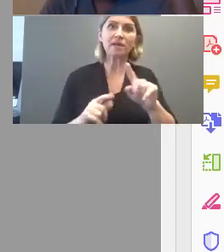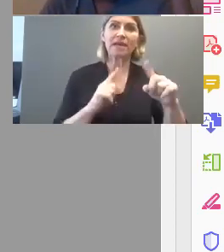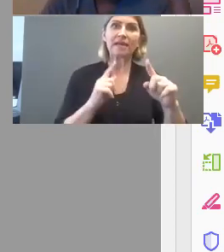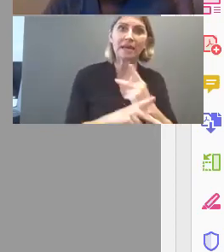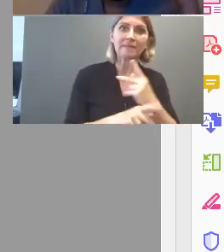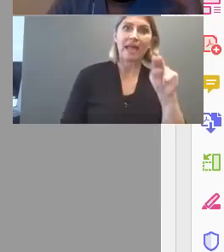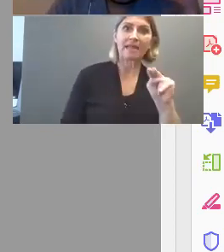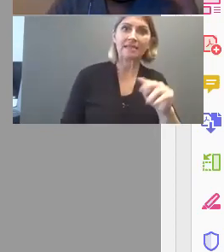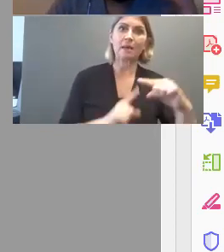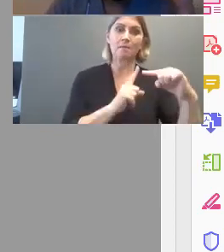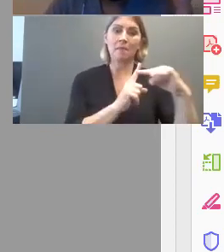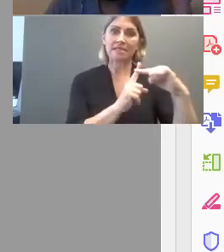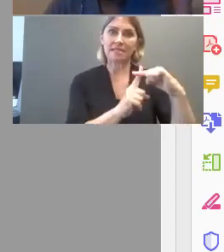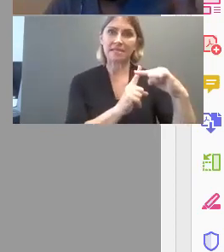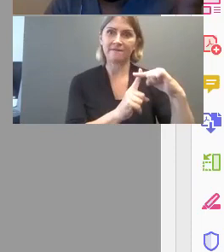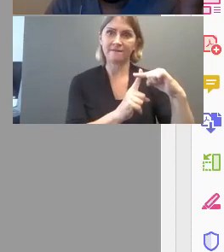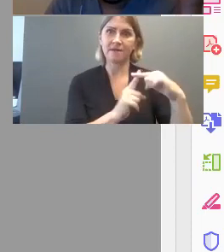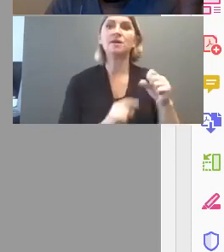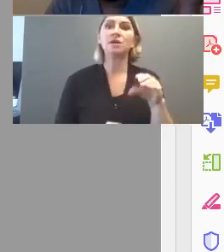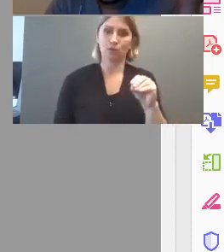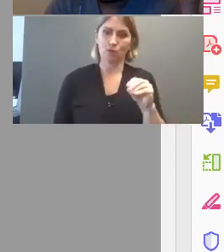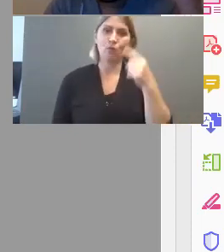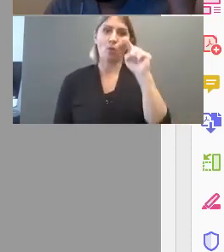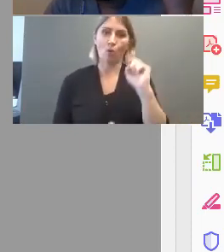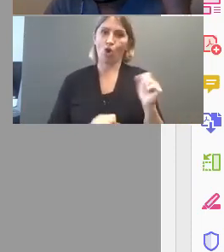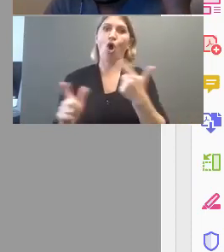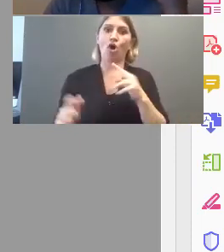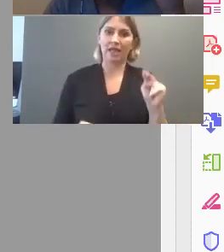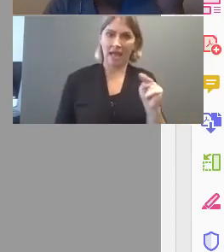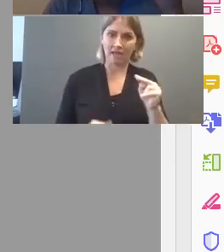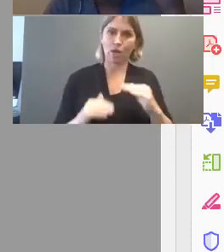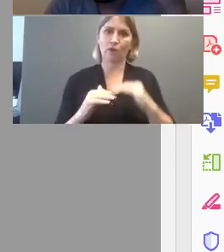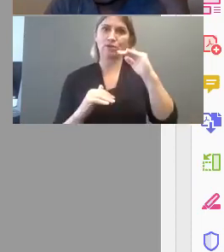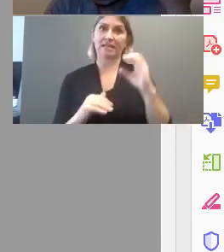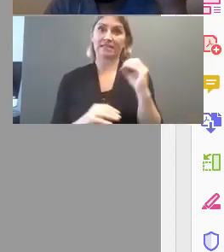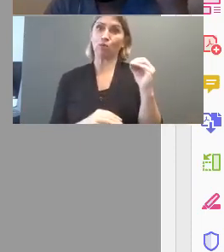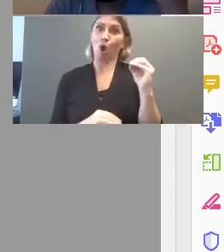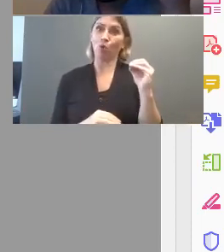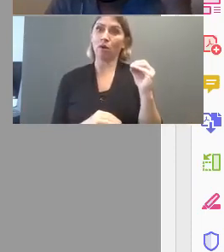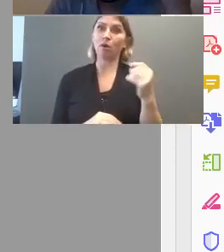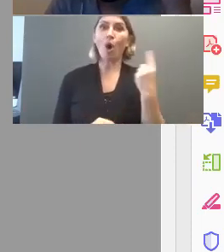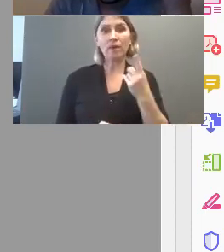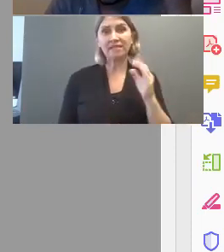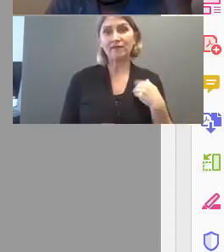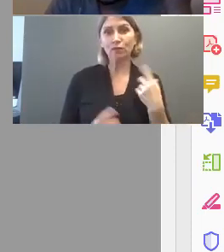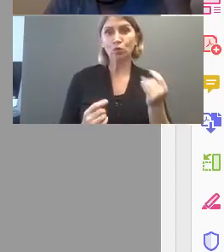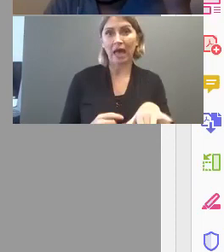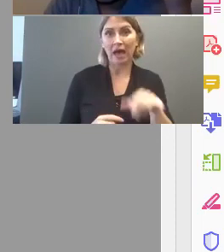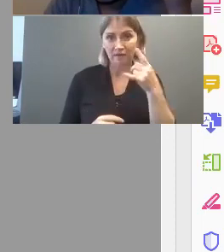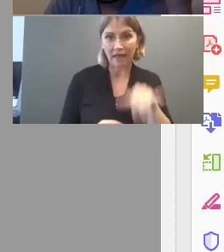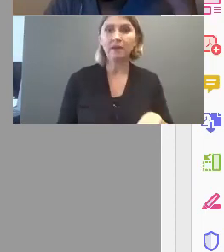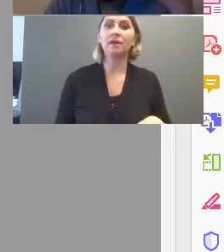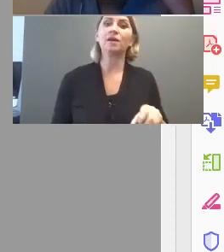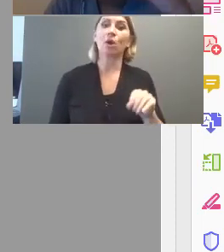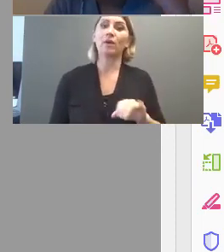positive, right? So for all n greater than 0, because we always assume that n is greater than 0,